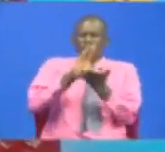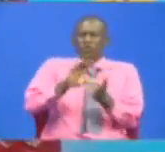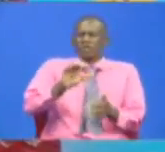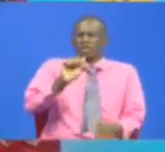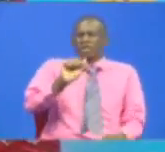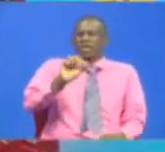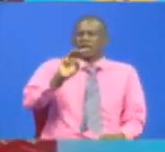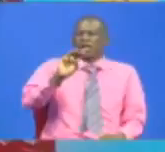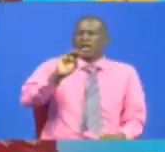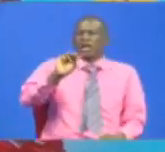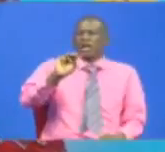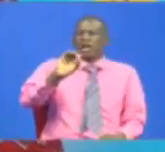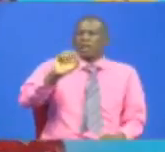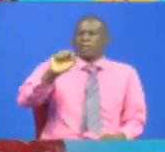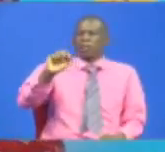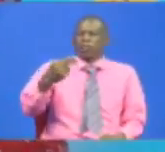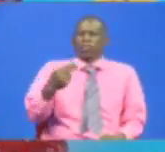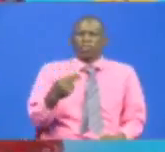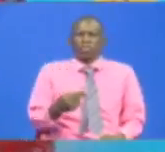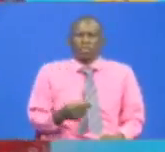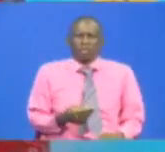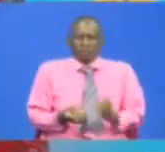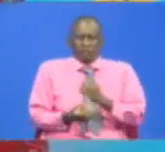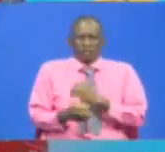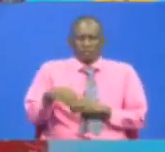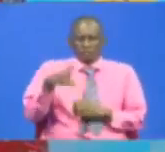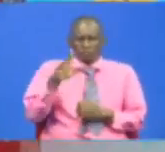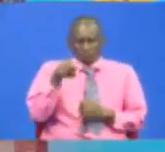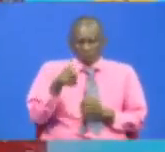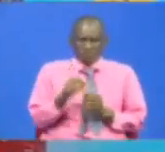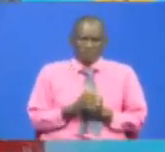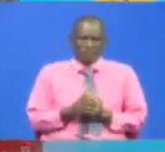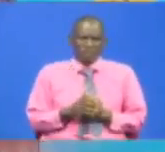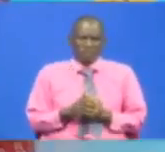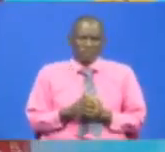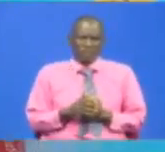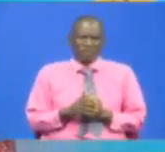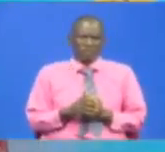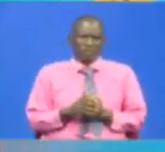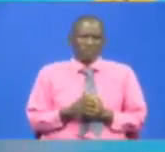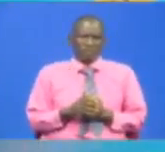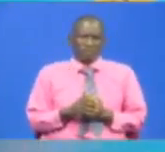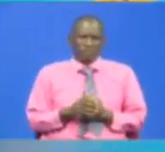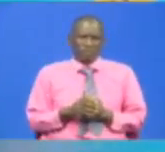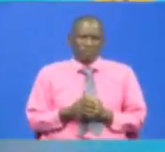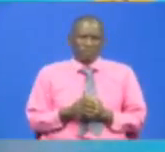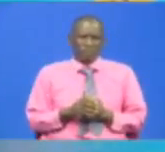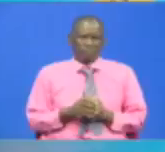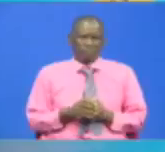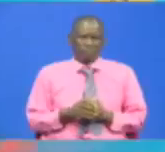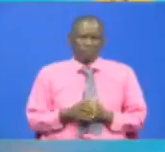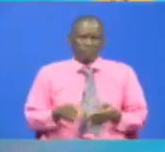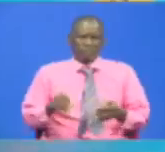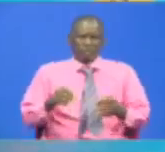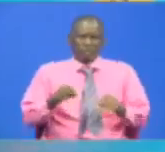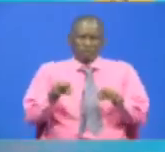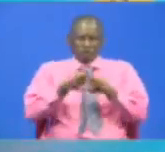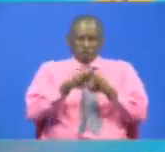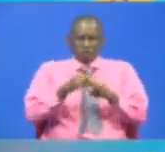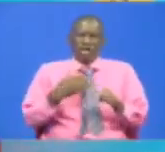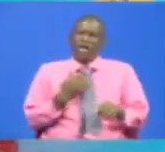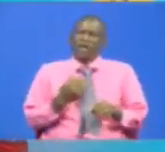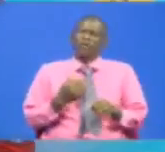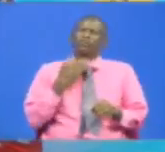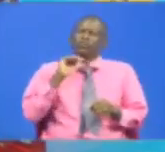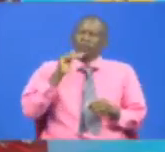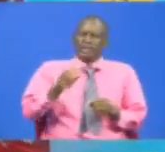to somebody a lot more wiser in those circumstances. And I'm also going to ask Amos to